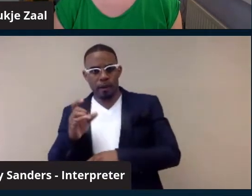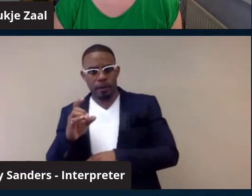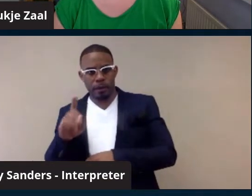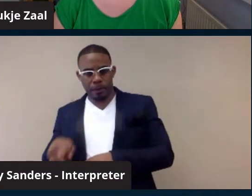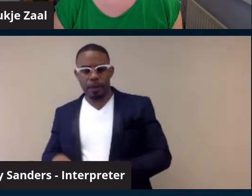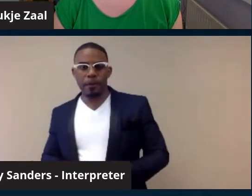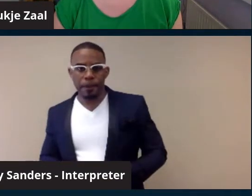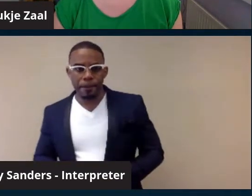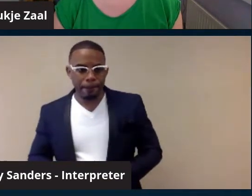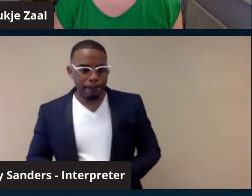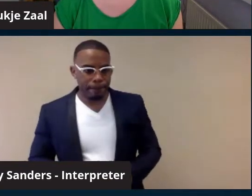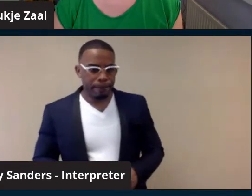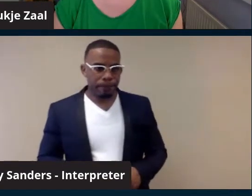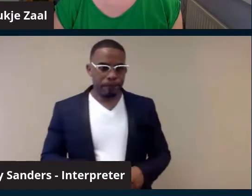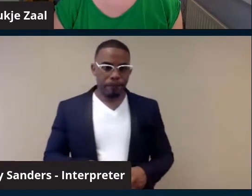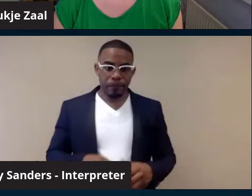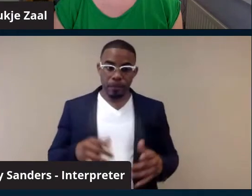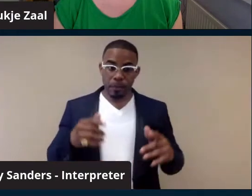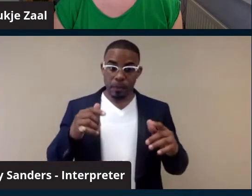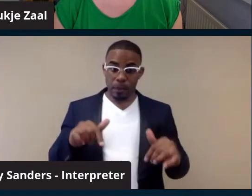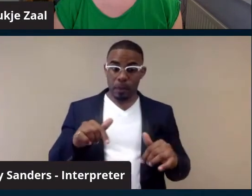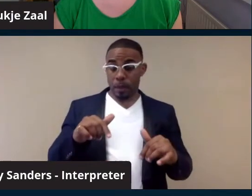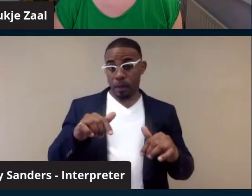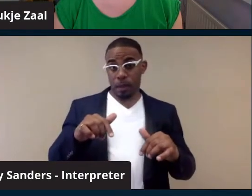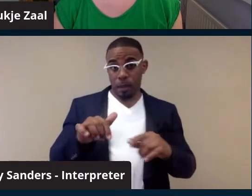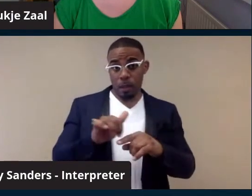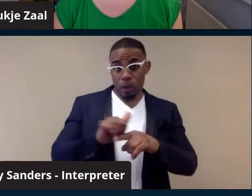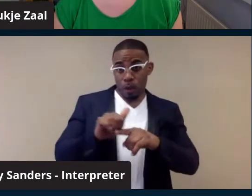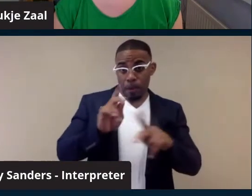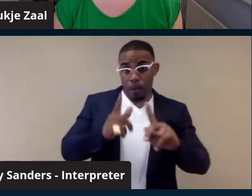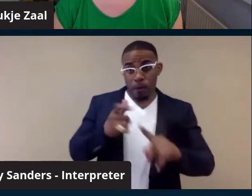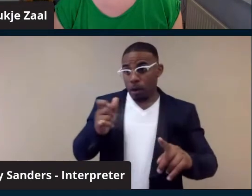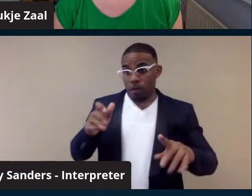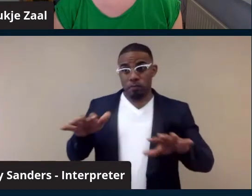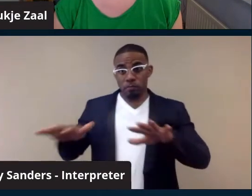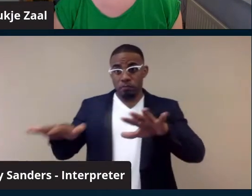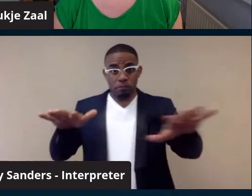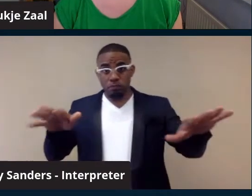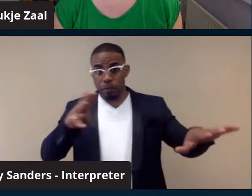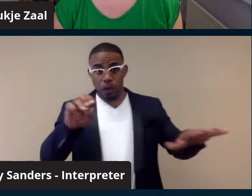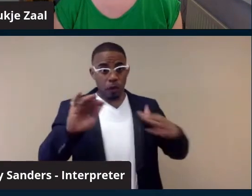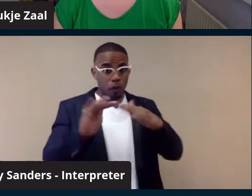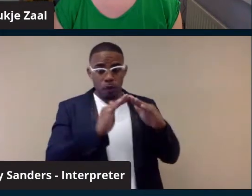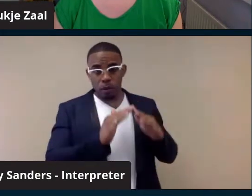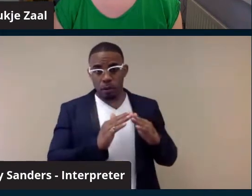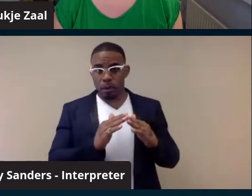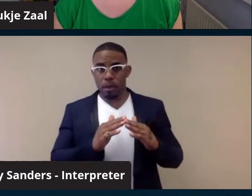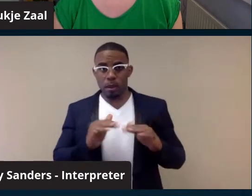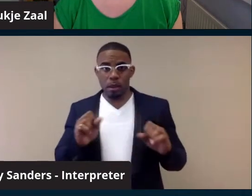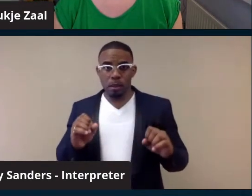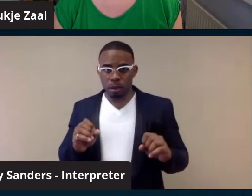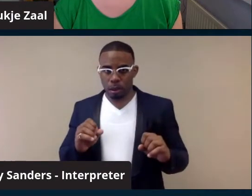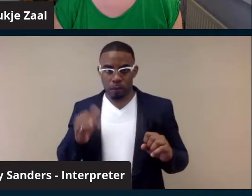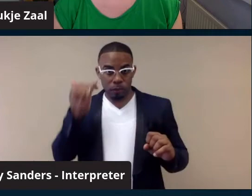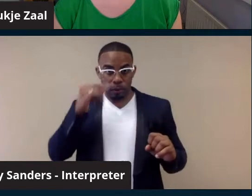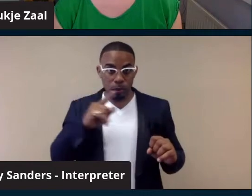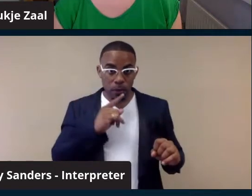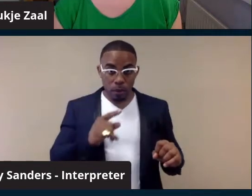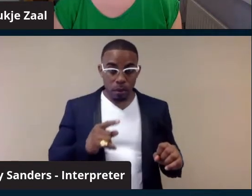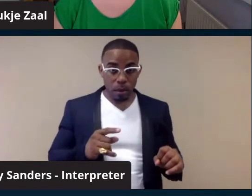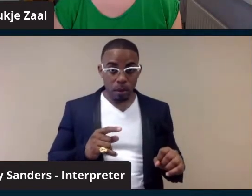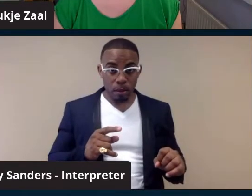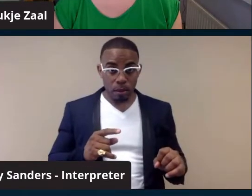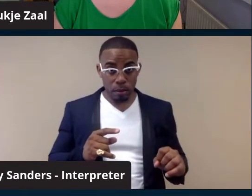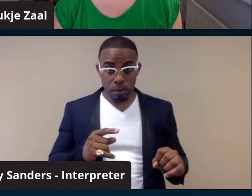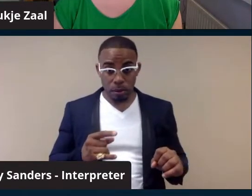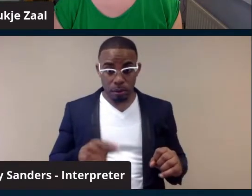So these three, people form, the Microsoft community leaders. So if you're an MSP, then you